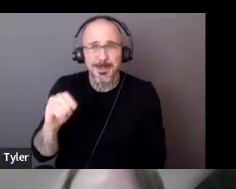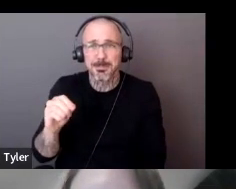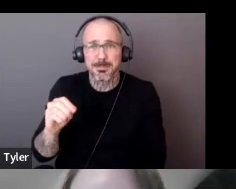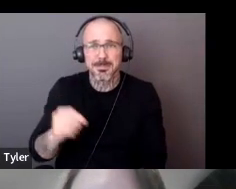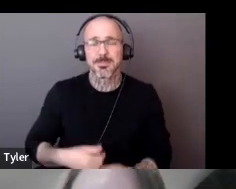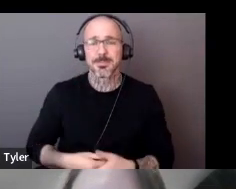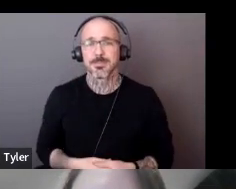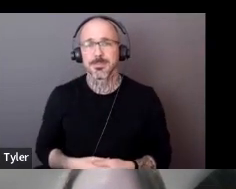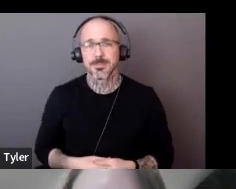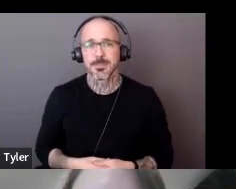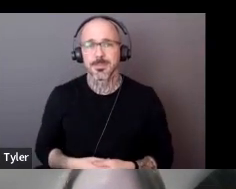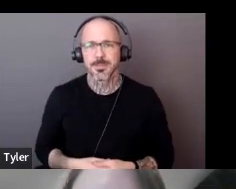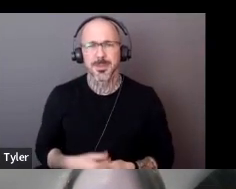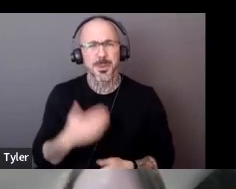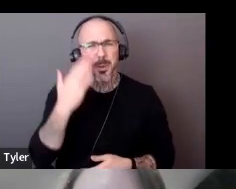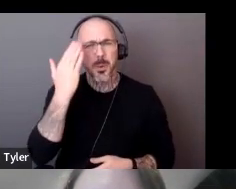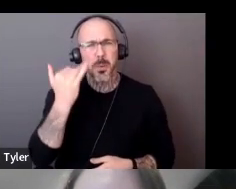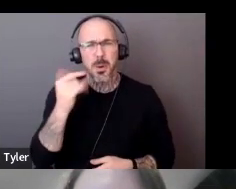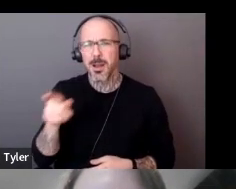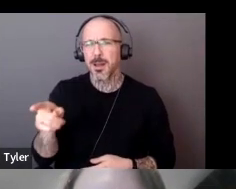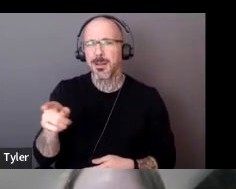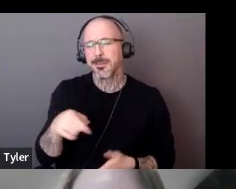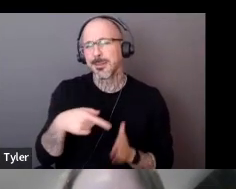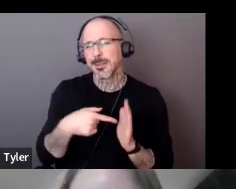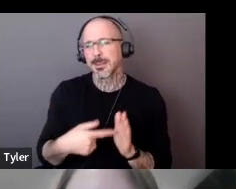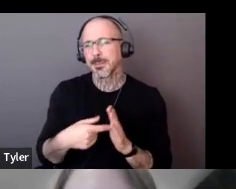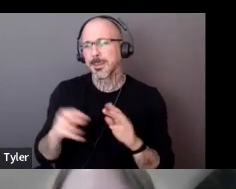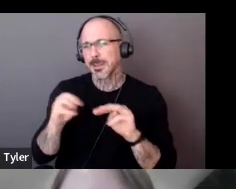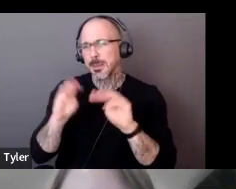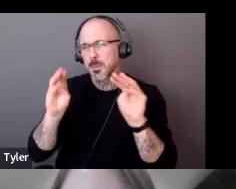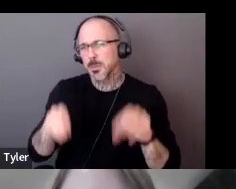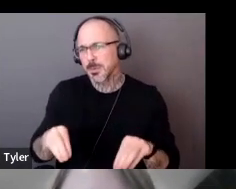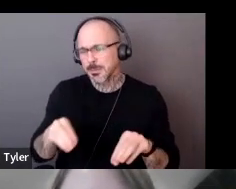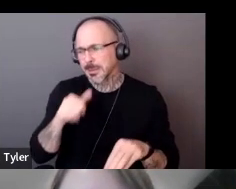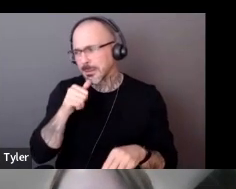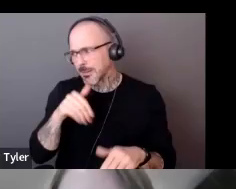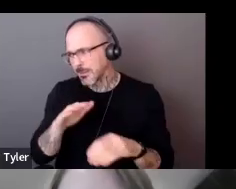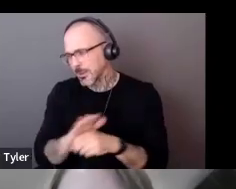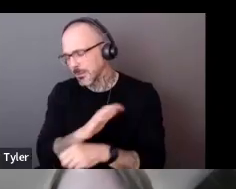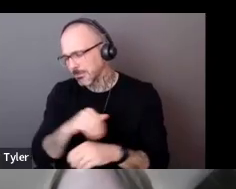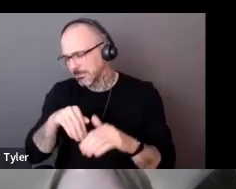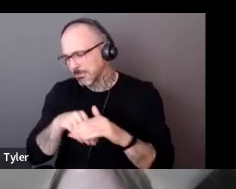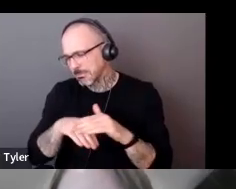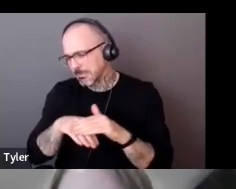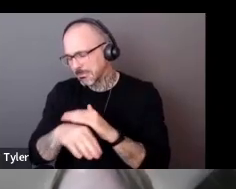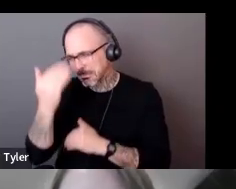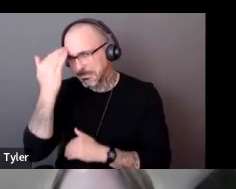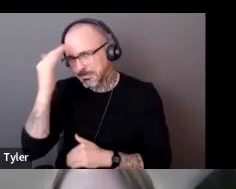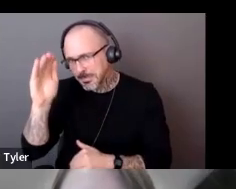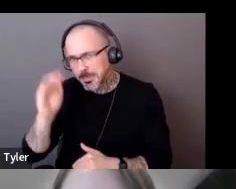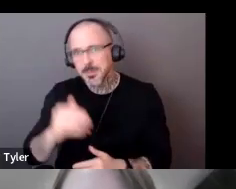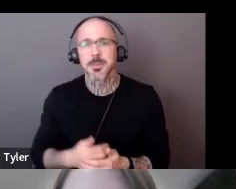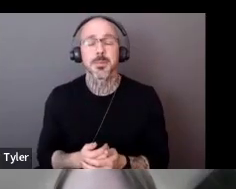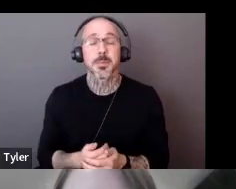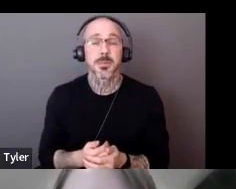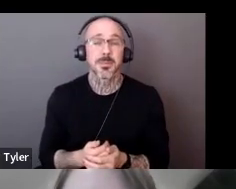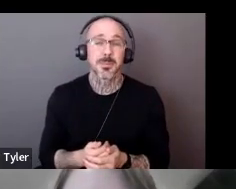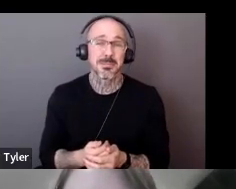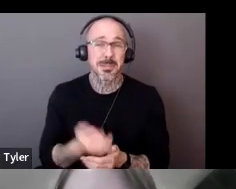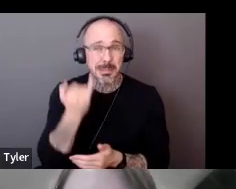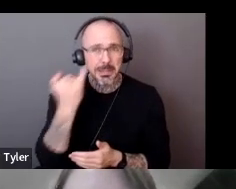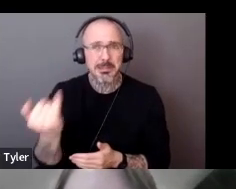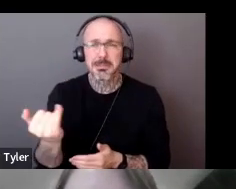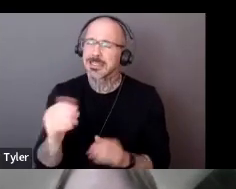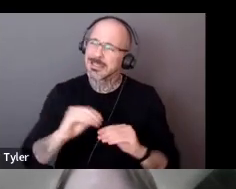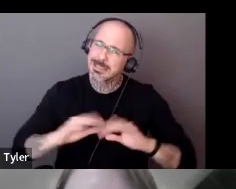don't know why it wasn't fully accessible the first time at the ROM, but it's really helpful. And